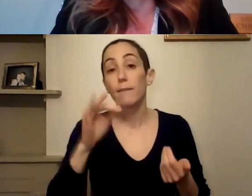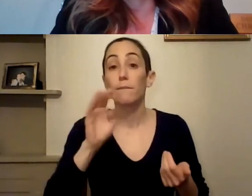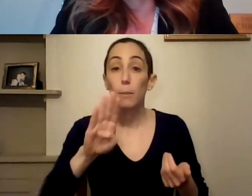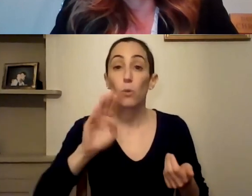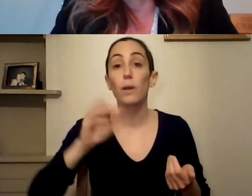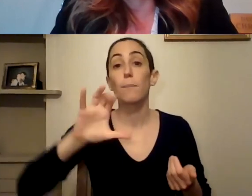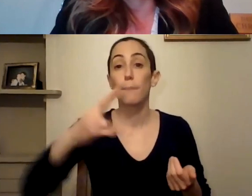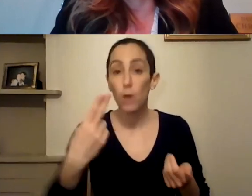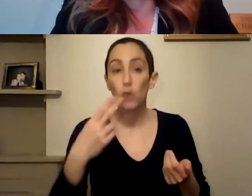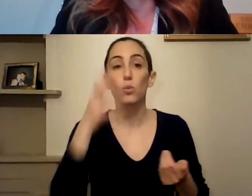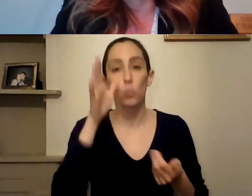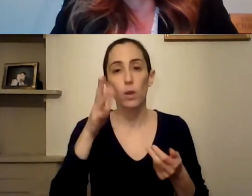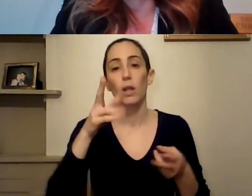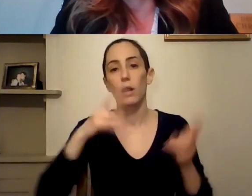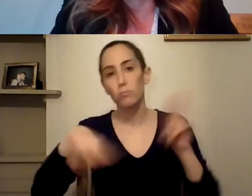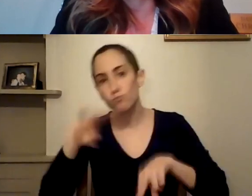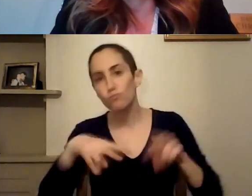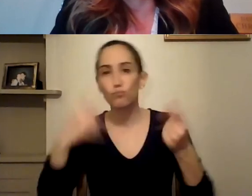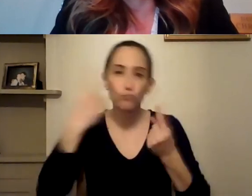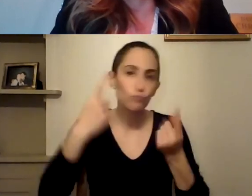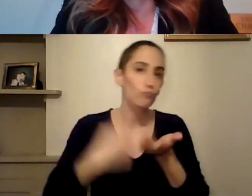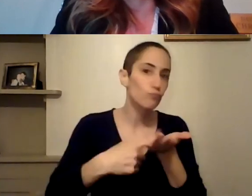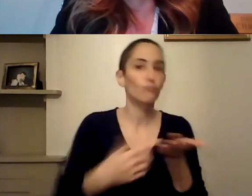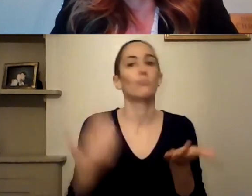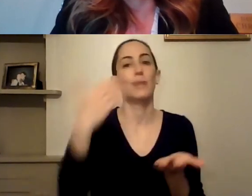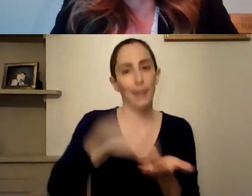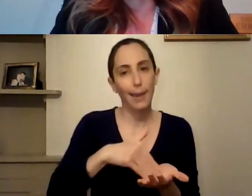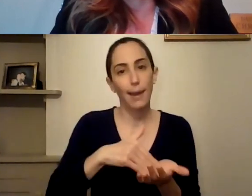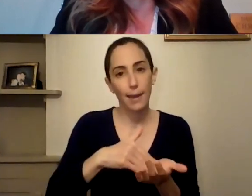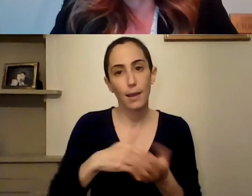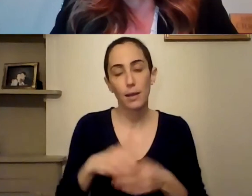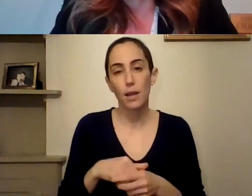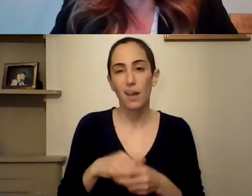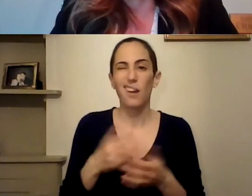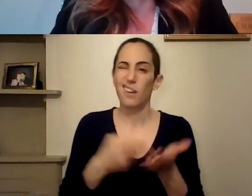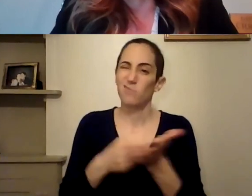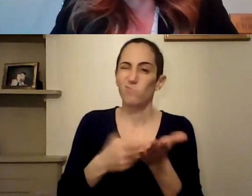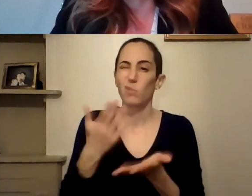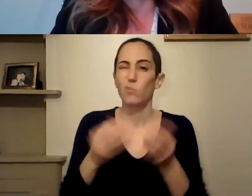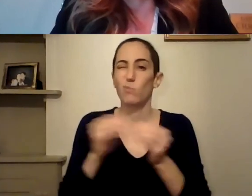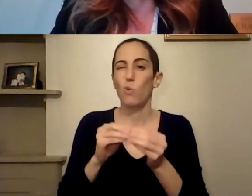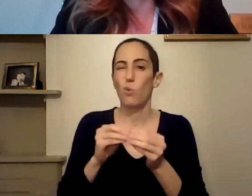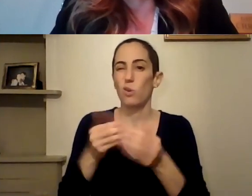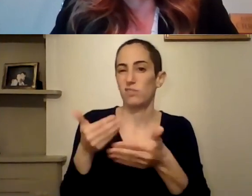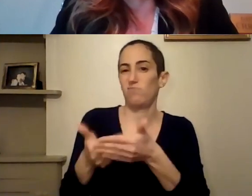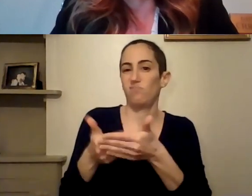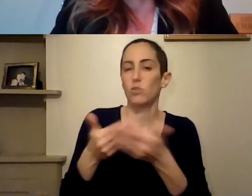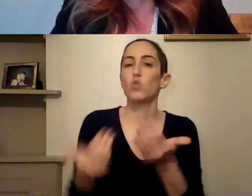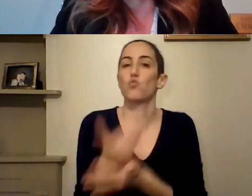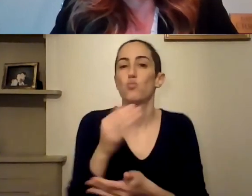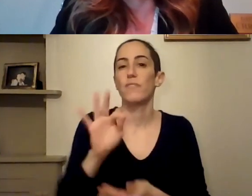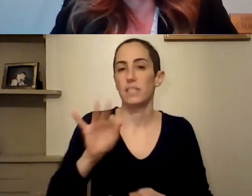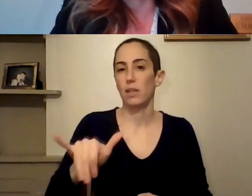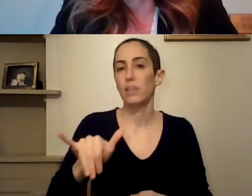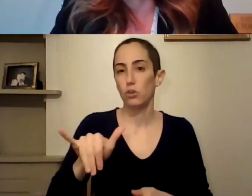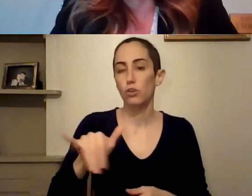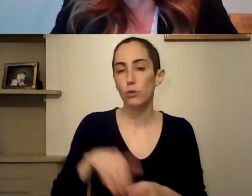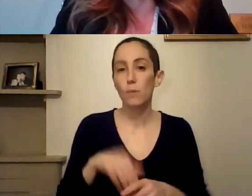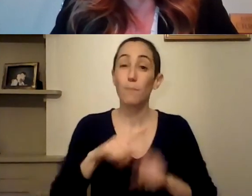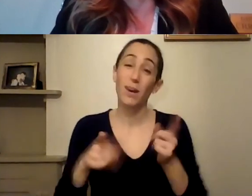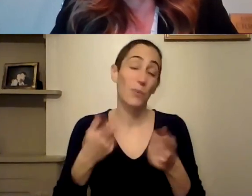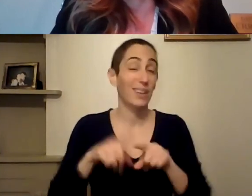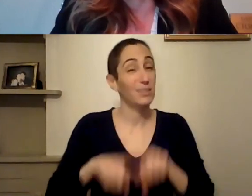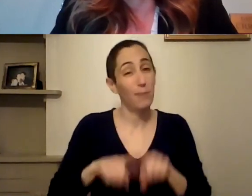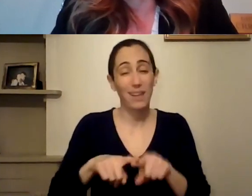more than likely it'll be more closely related to the new fiscal year. But again, it kind of depends on what happens with the distribution